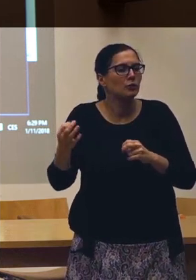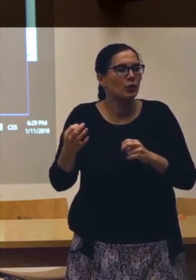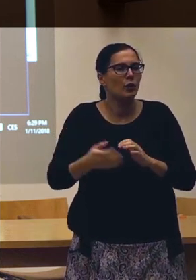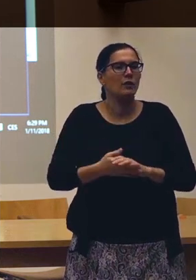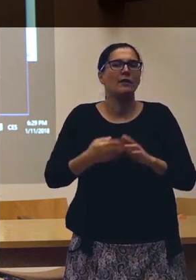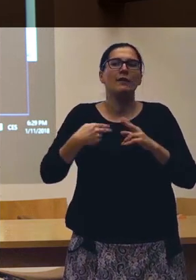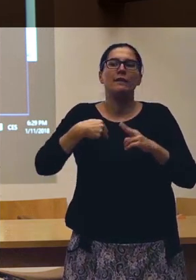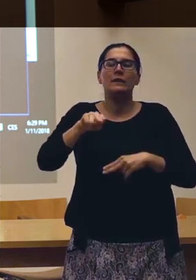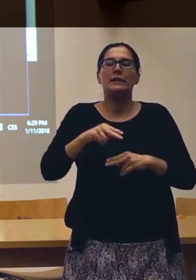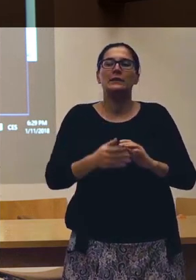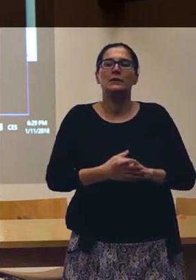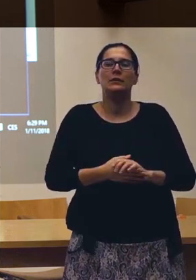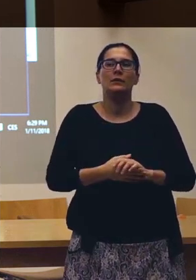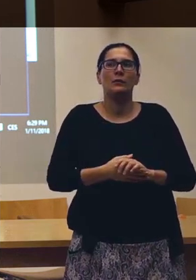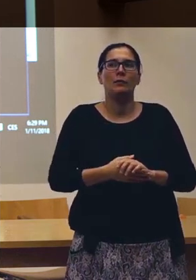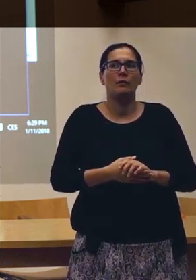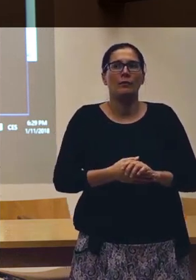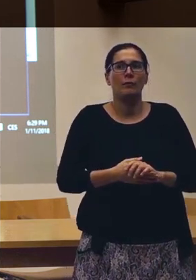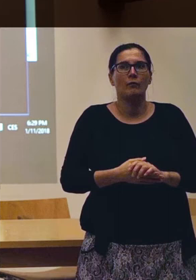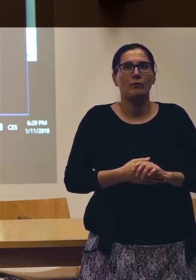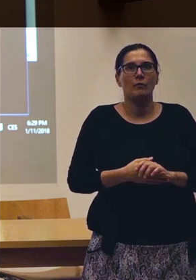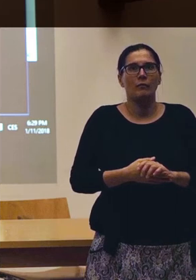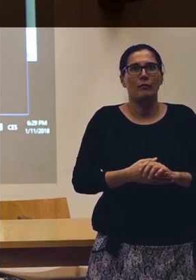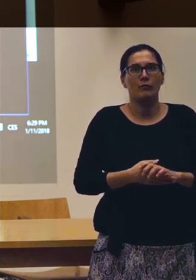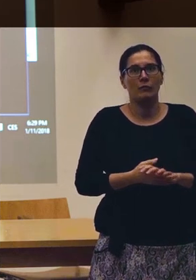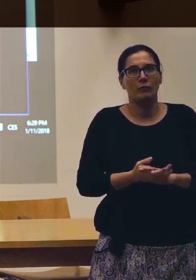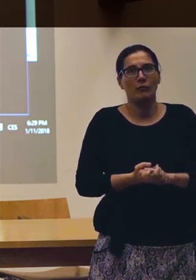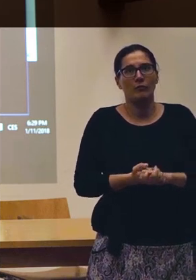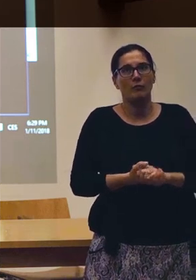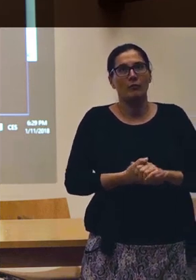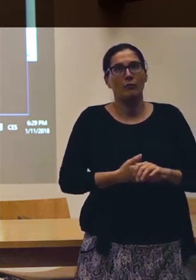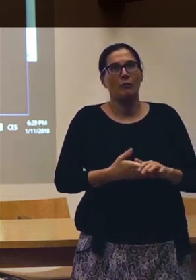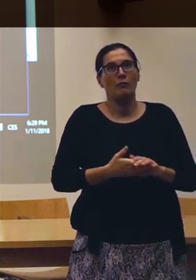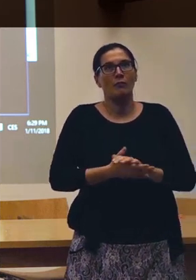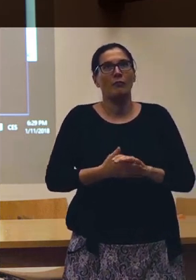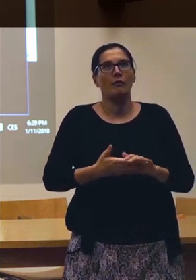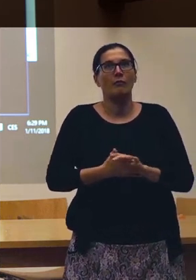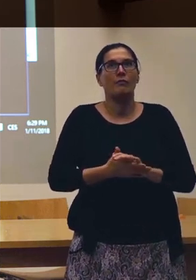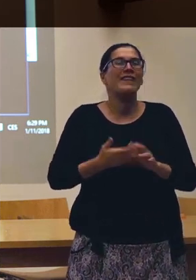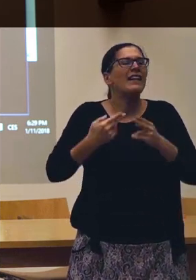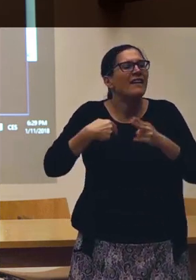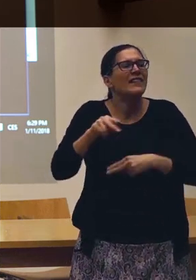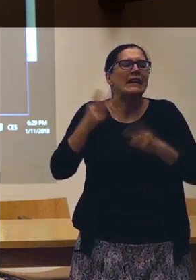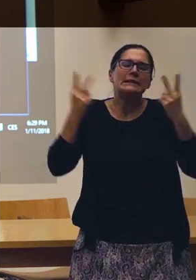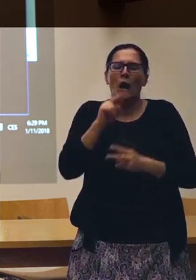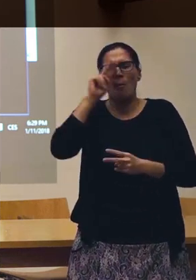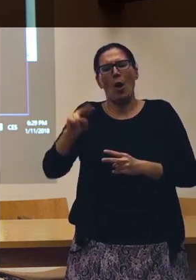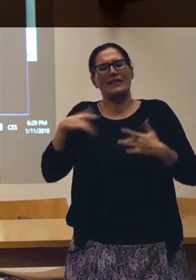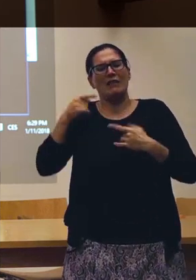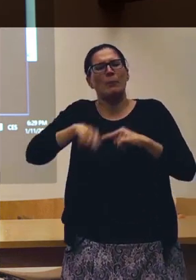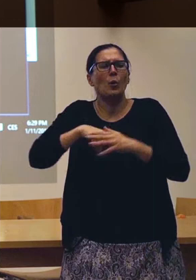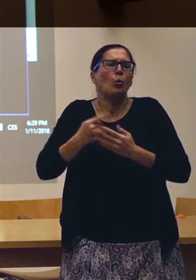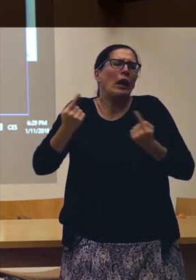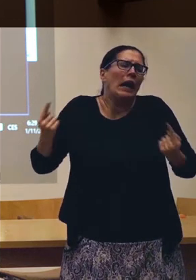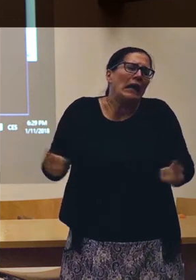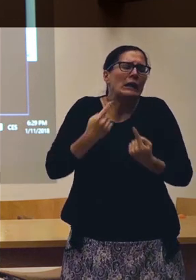post-socialist territory of the person with disabilities as a kind of the person who needs a PT and the understanding